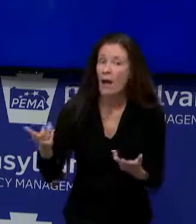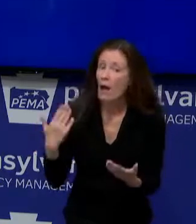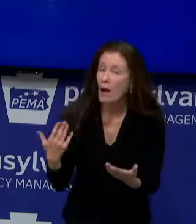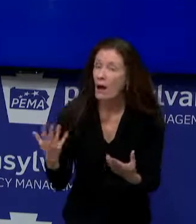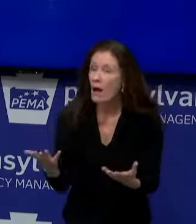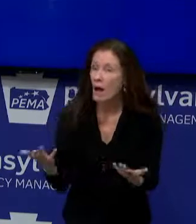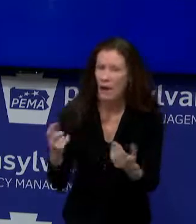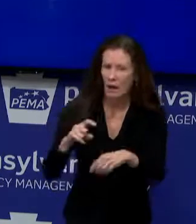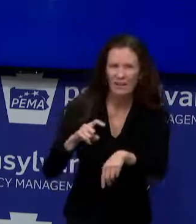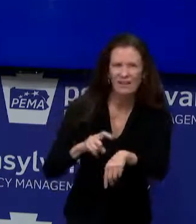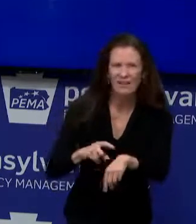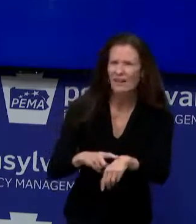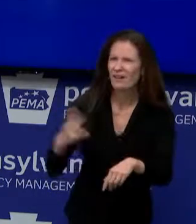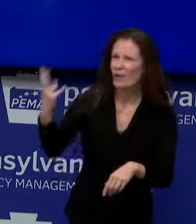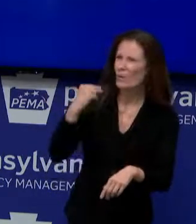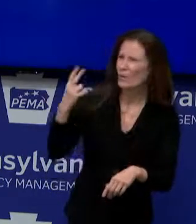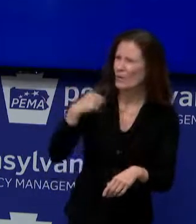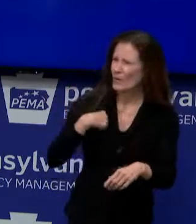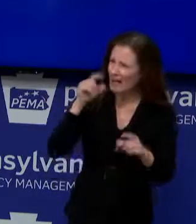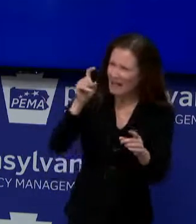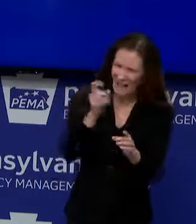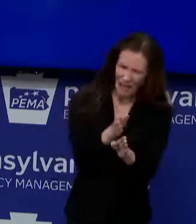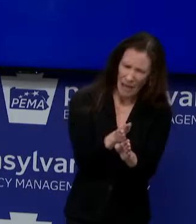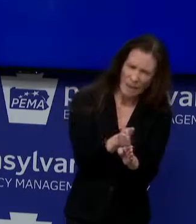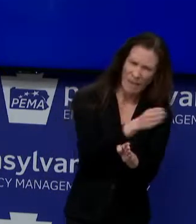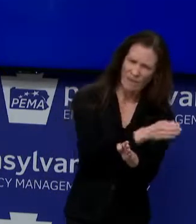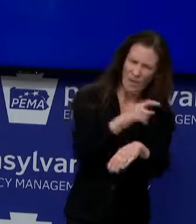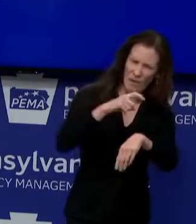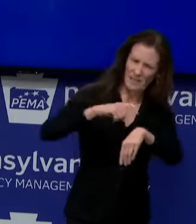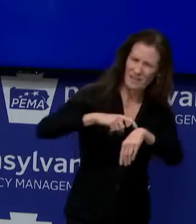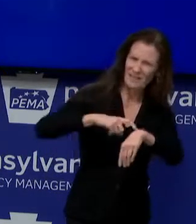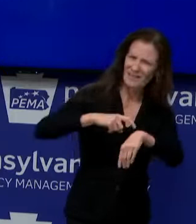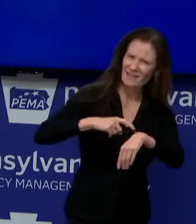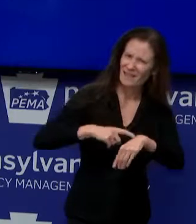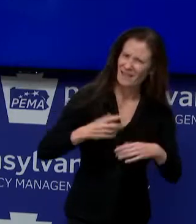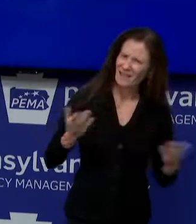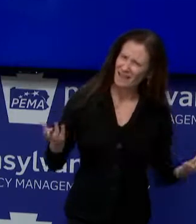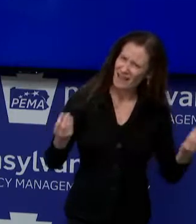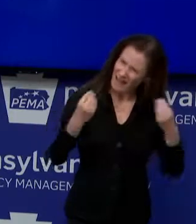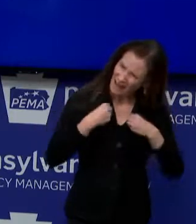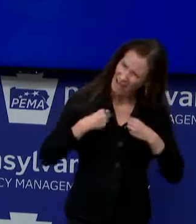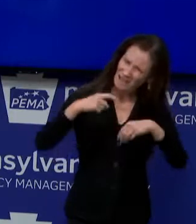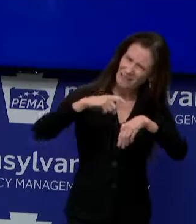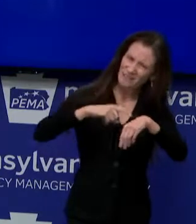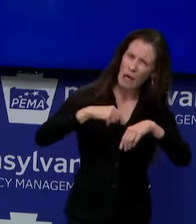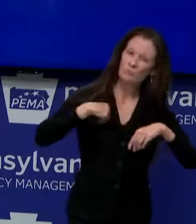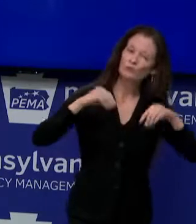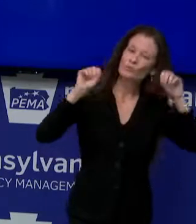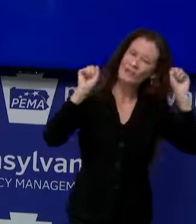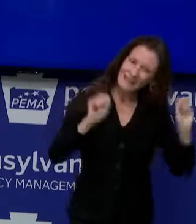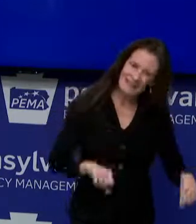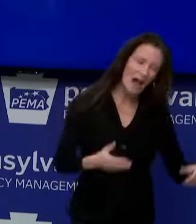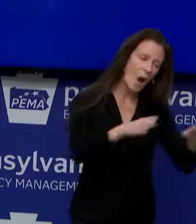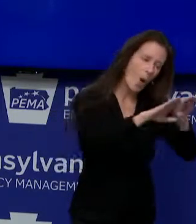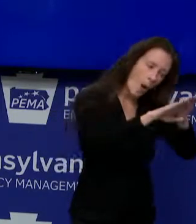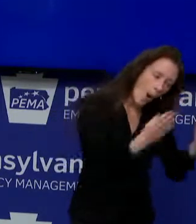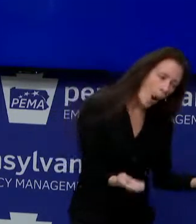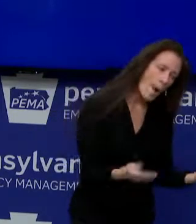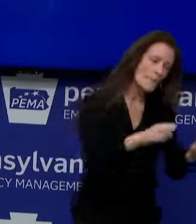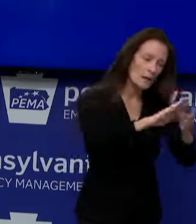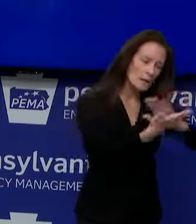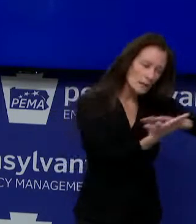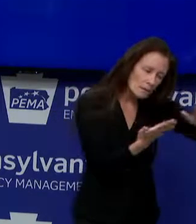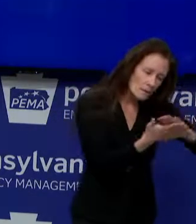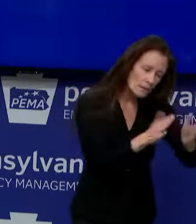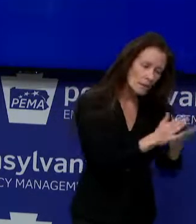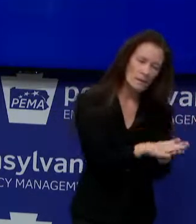needed to begin preparing those ballots and those declaration envelopes for processing, so that we could